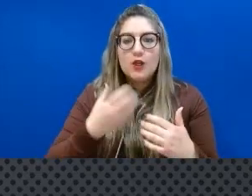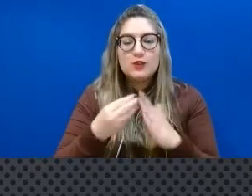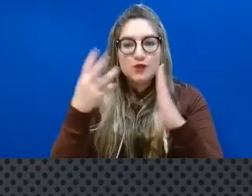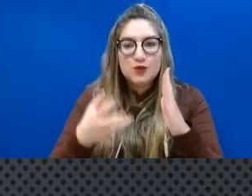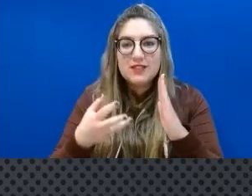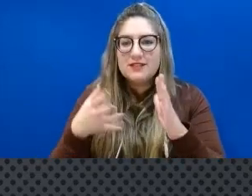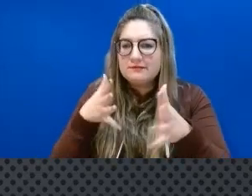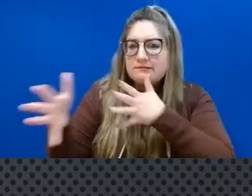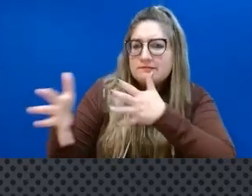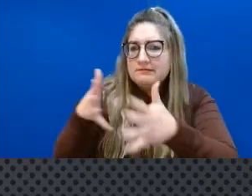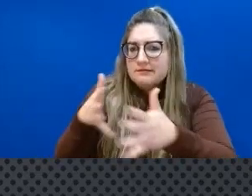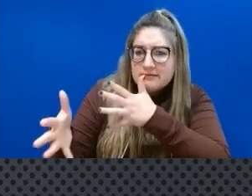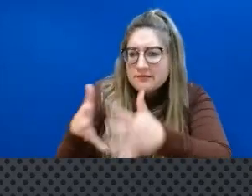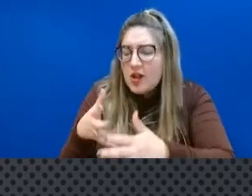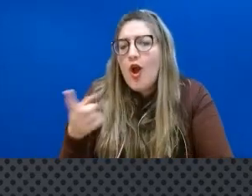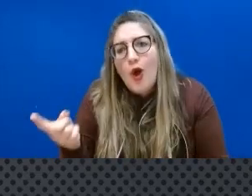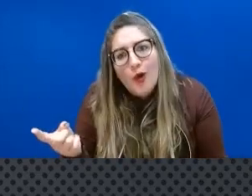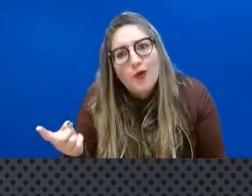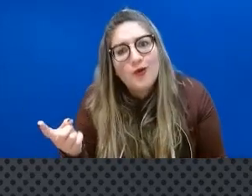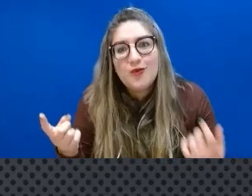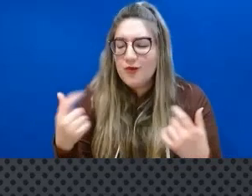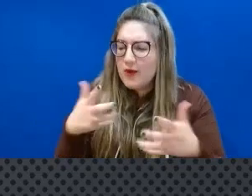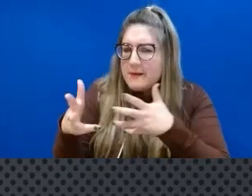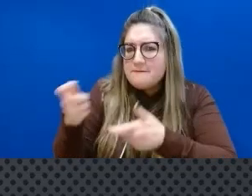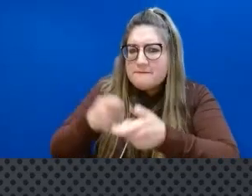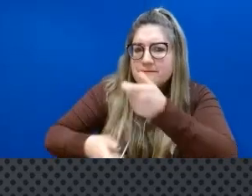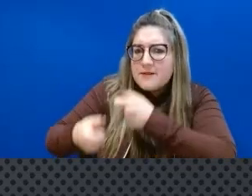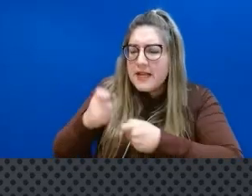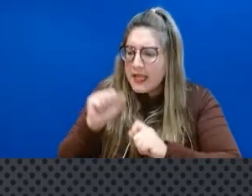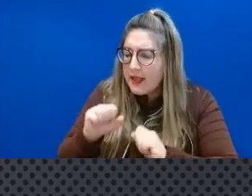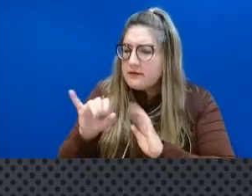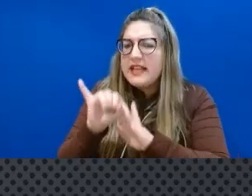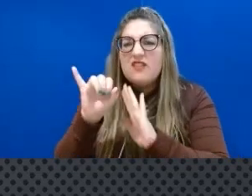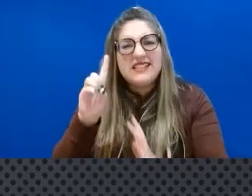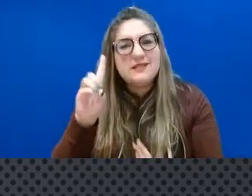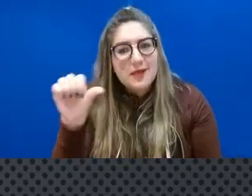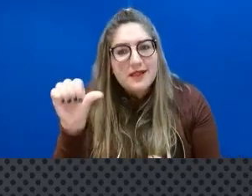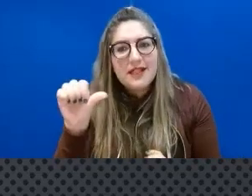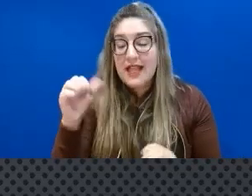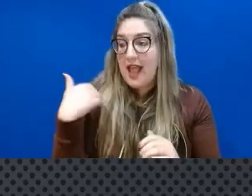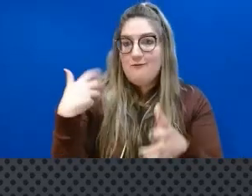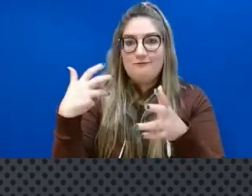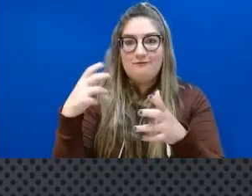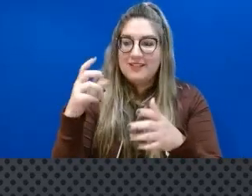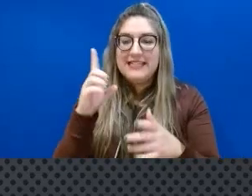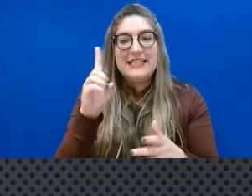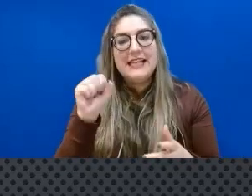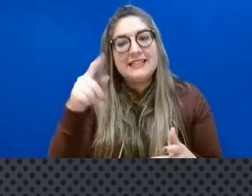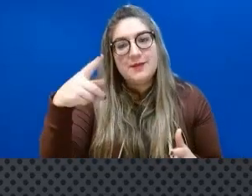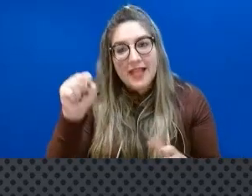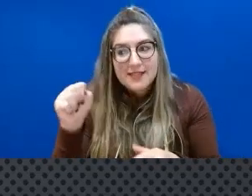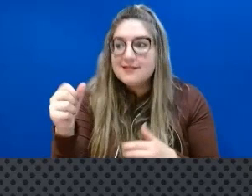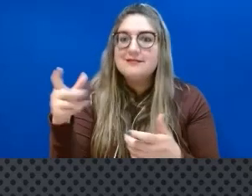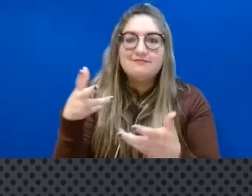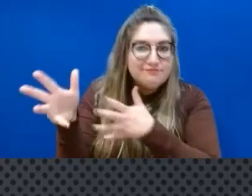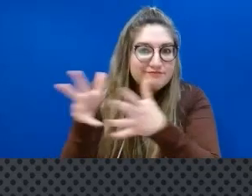of maybe there's a disability, right? There might be a little learning disability. That's when we connect with DSPS, have the conversation. If that in fact is true, then